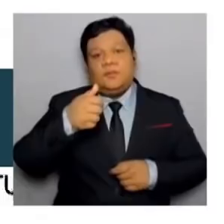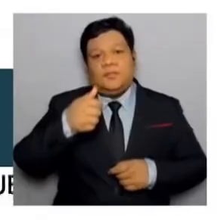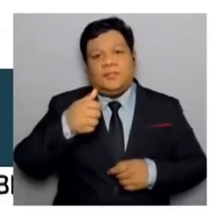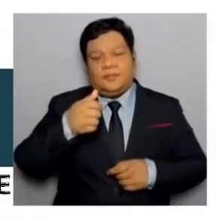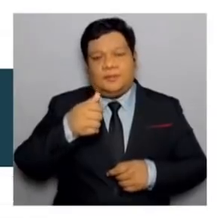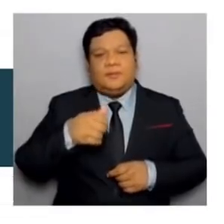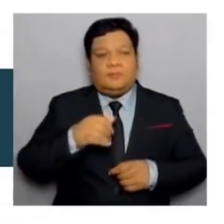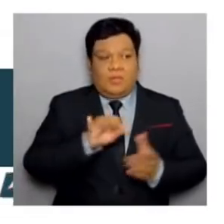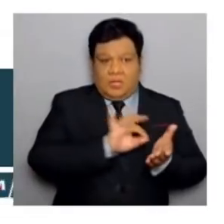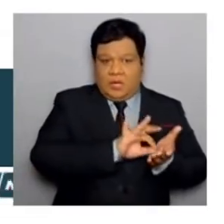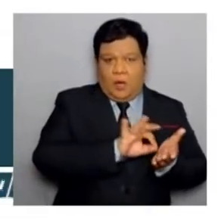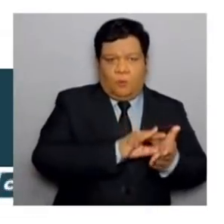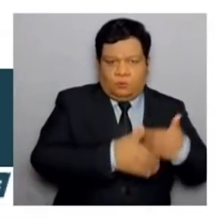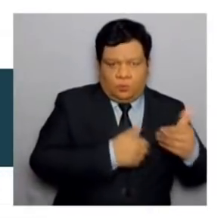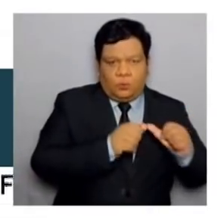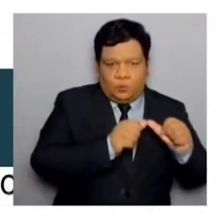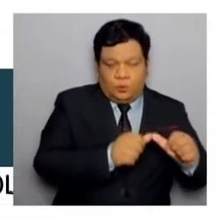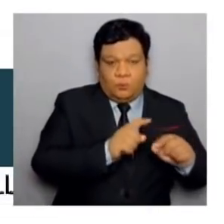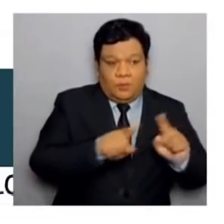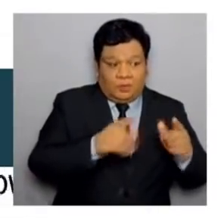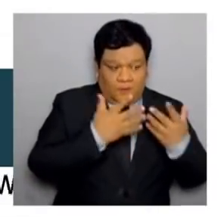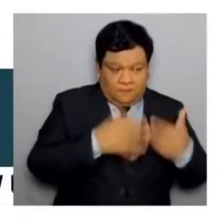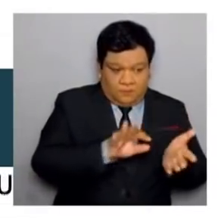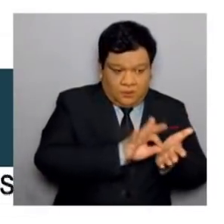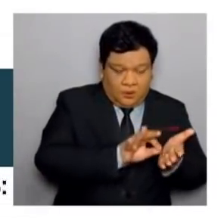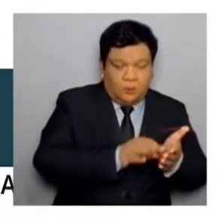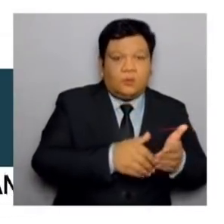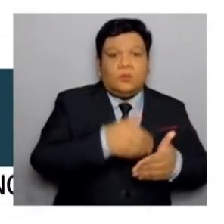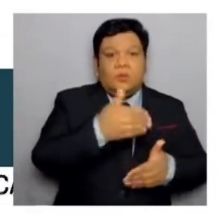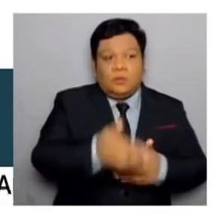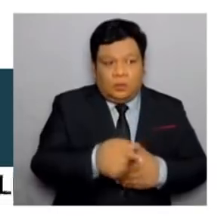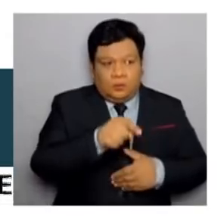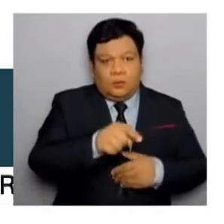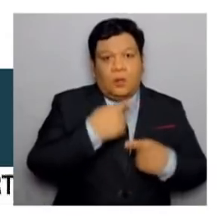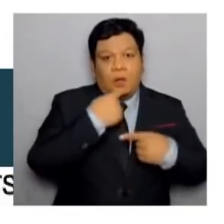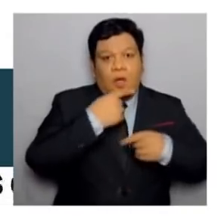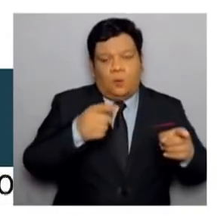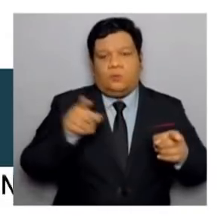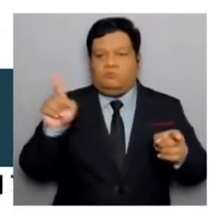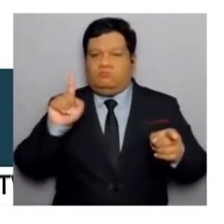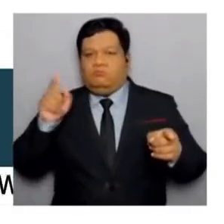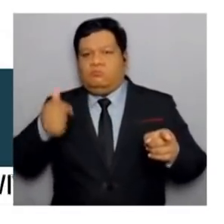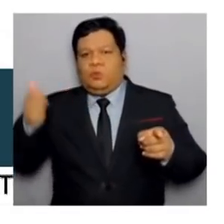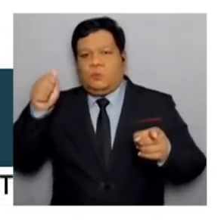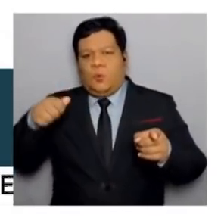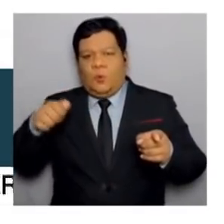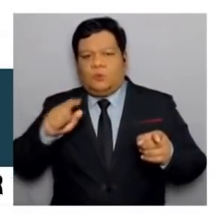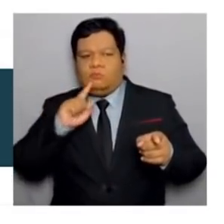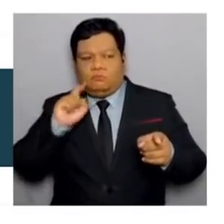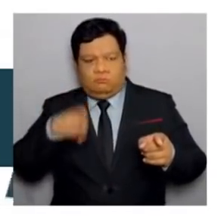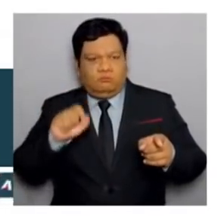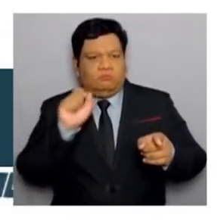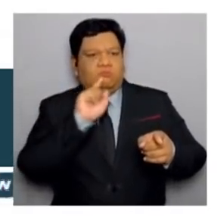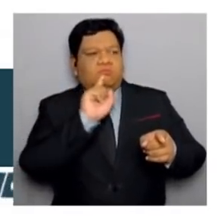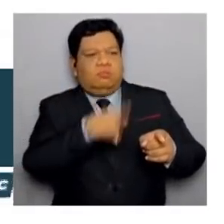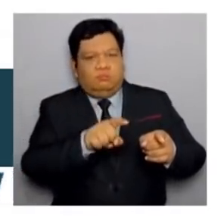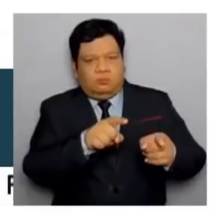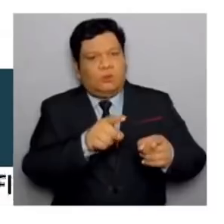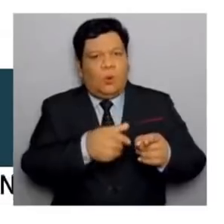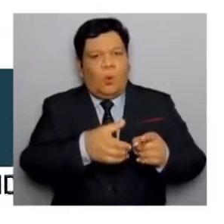pag ibig sabihin noon pagkatapos na po ng canvassing. Because you said that, do you think that the Supreme Court